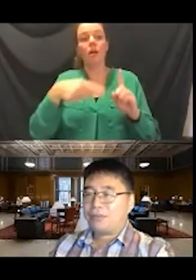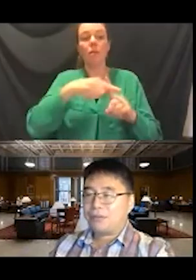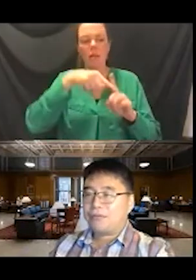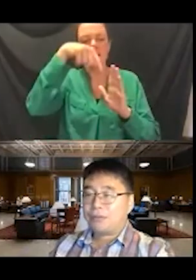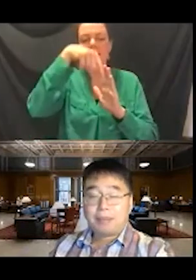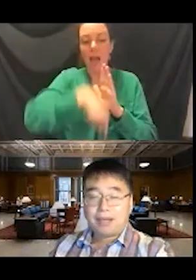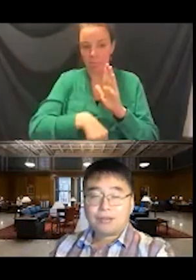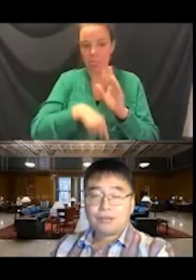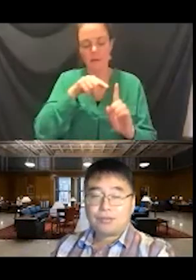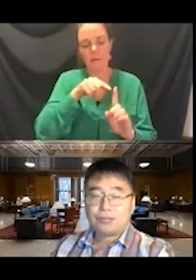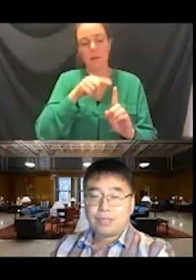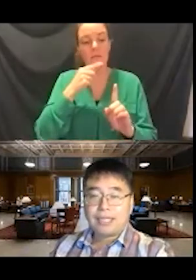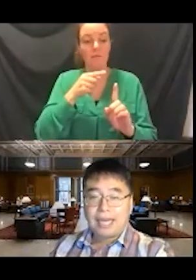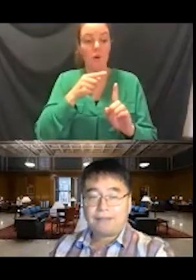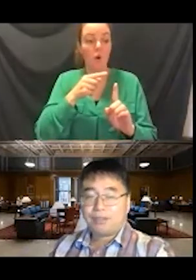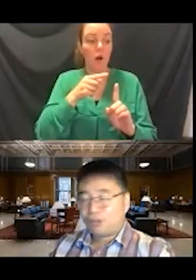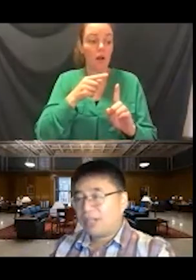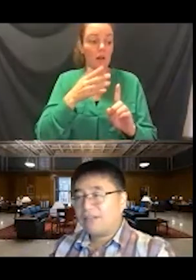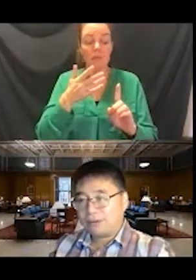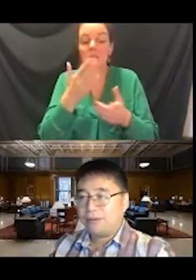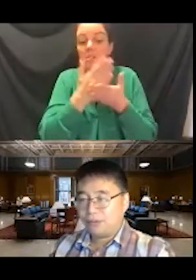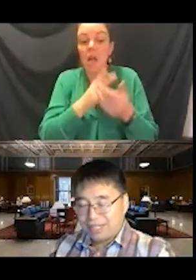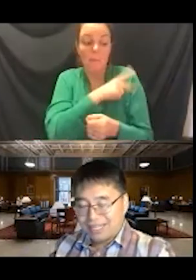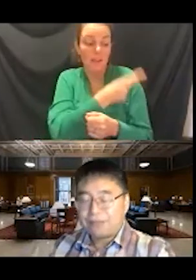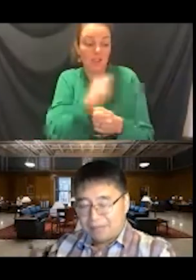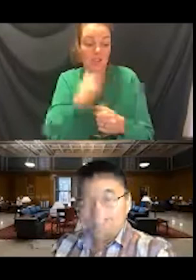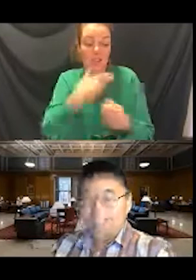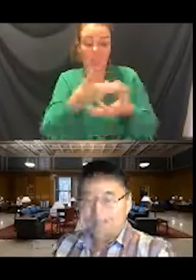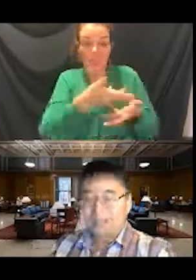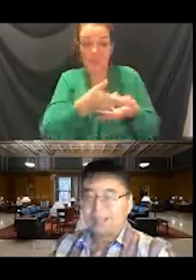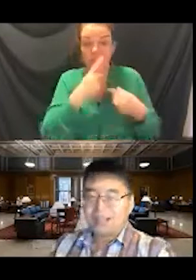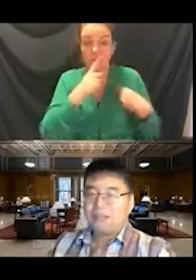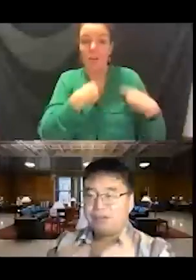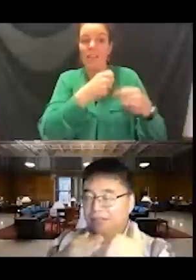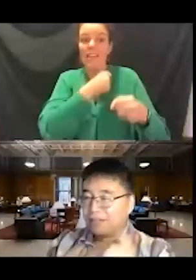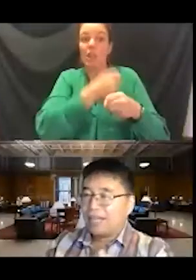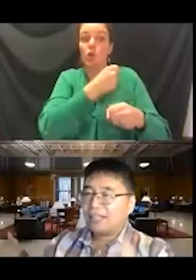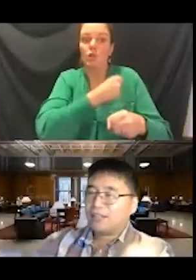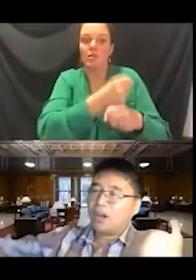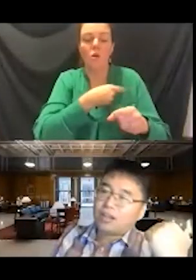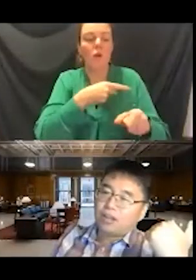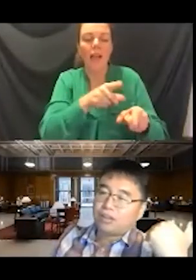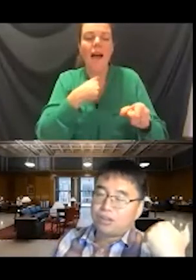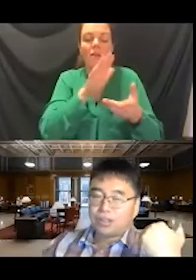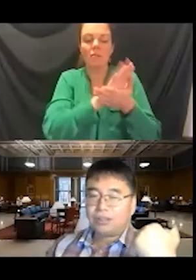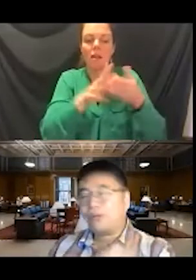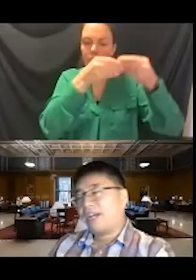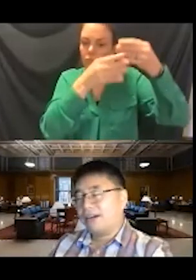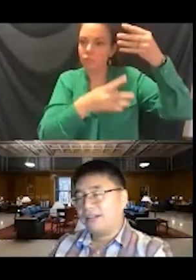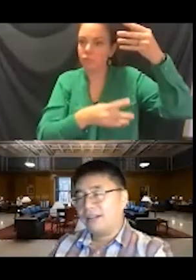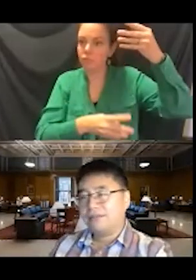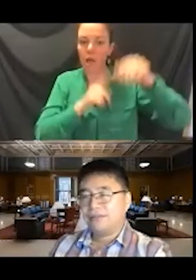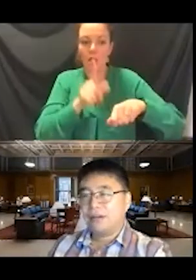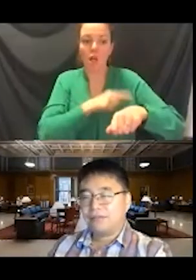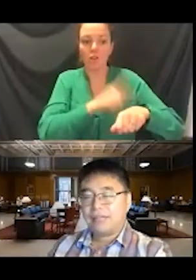So for those patients who we have been treating for many years, we have this nice long longitudinal